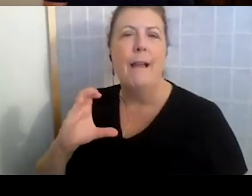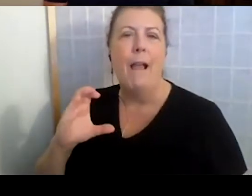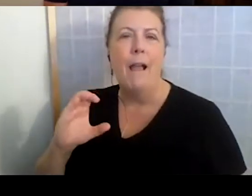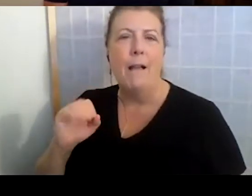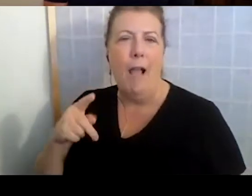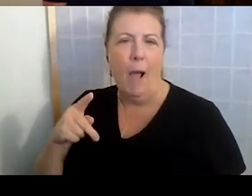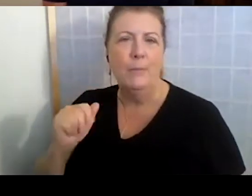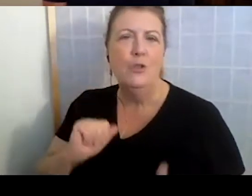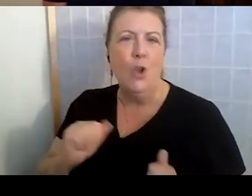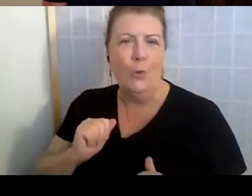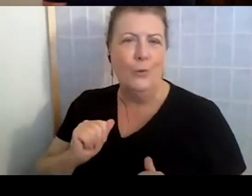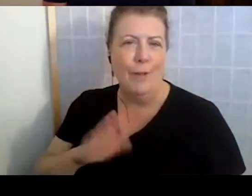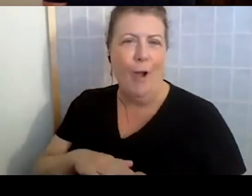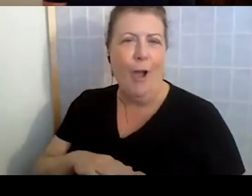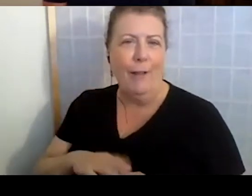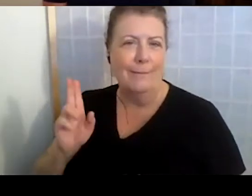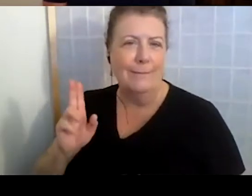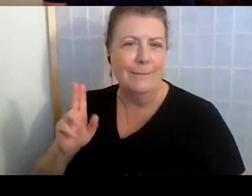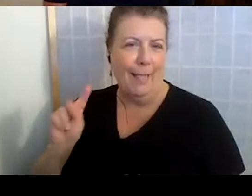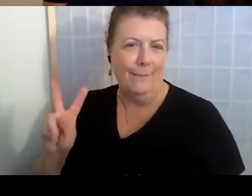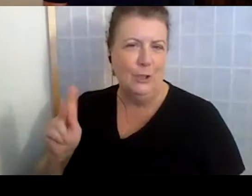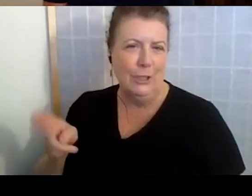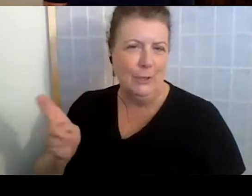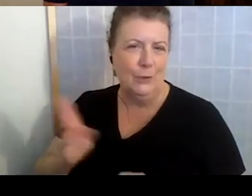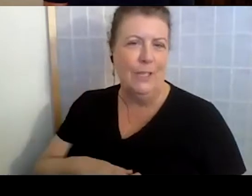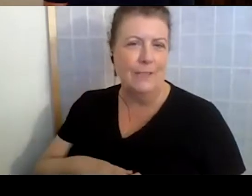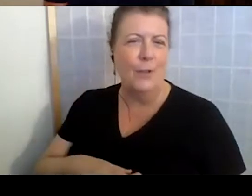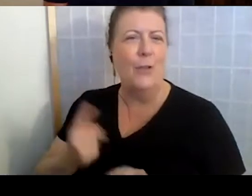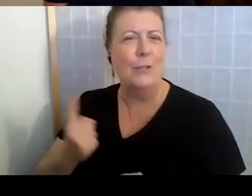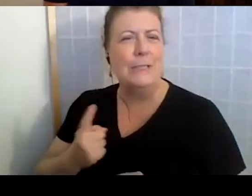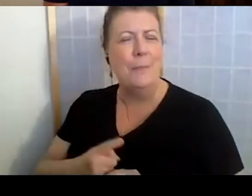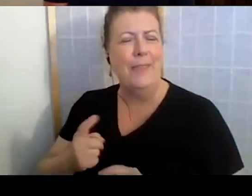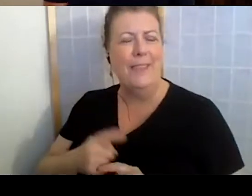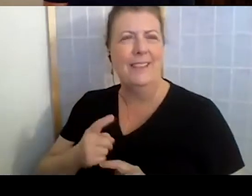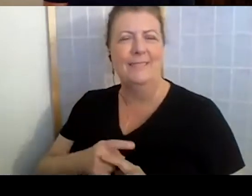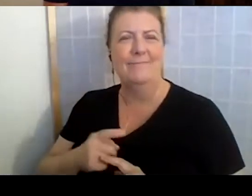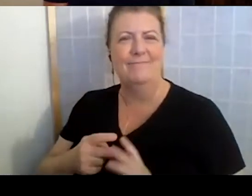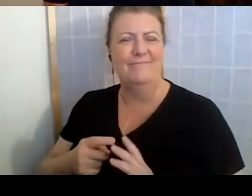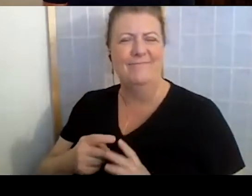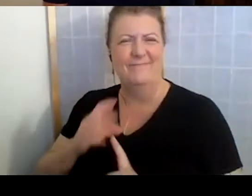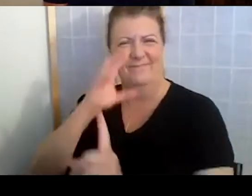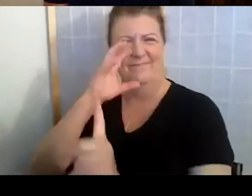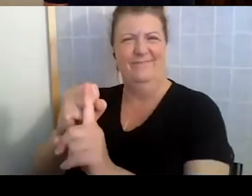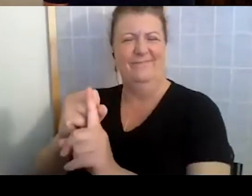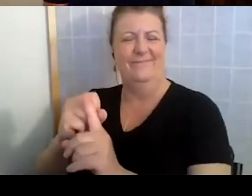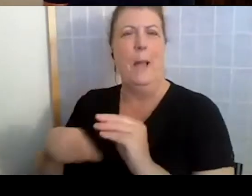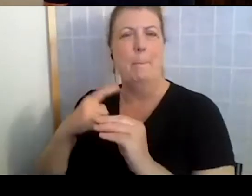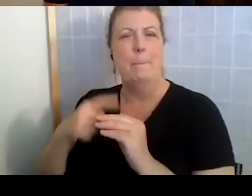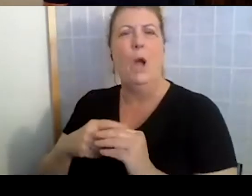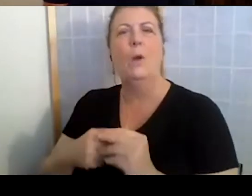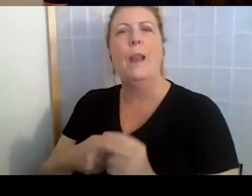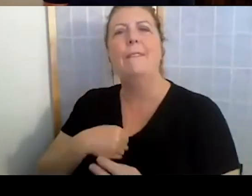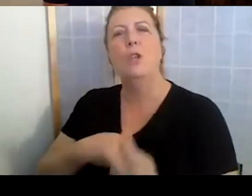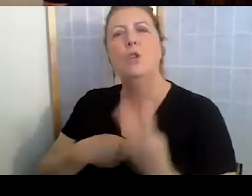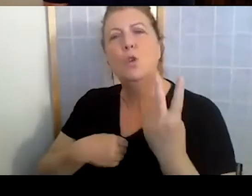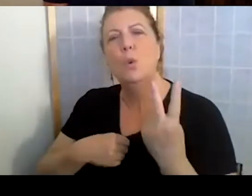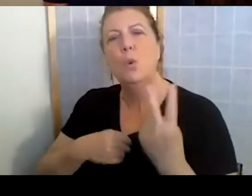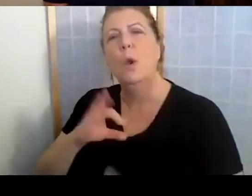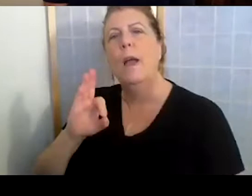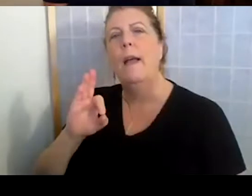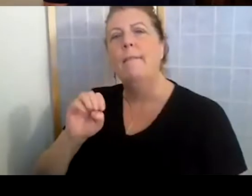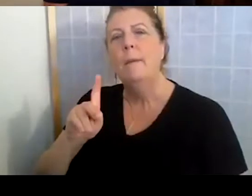it being well done. And I wanted to ask you about narrative perspective and what it meant to write a show. You know, you